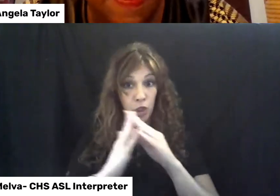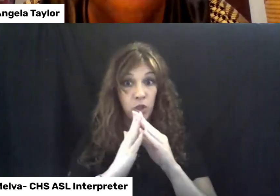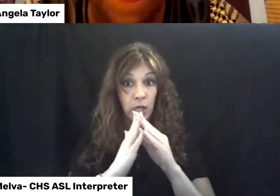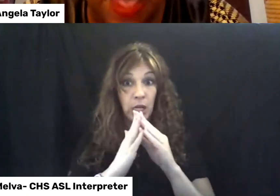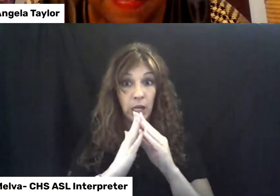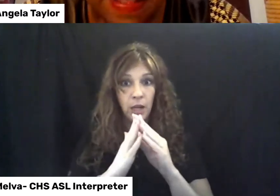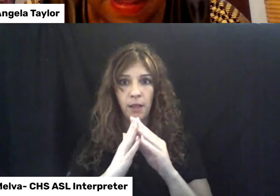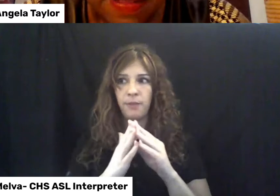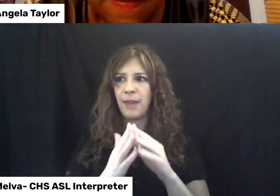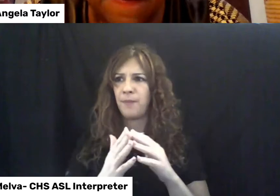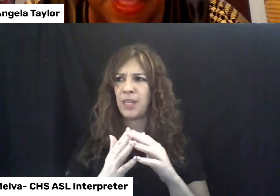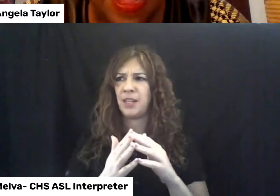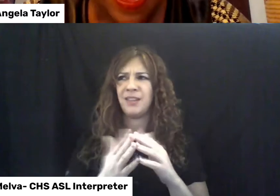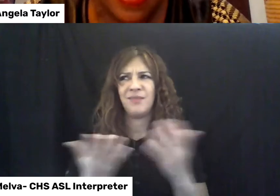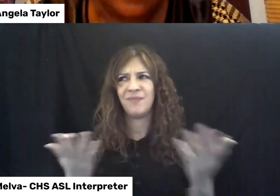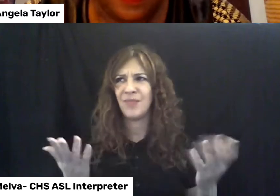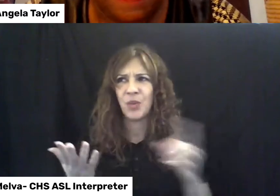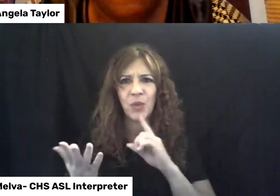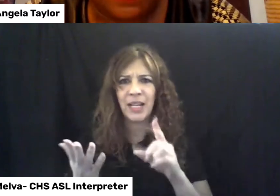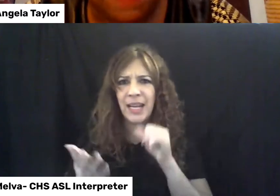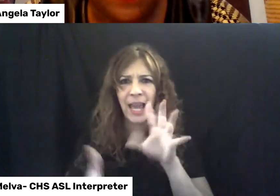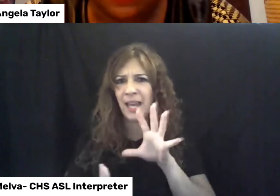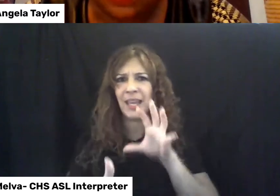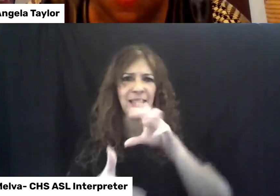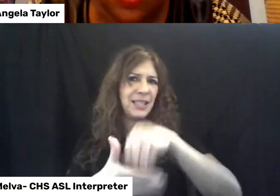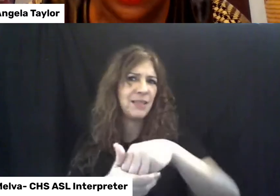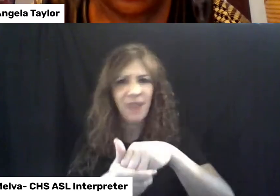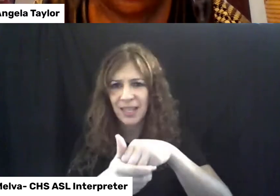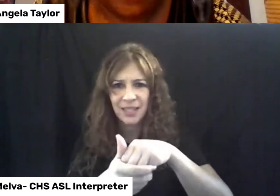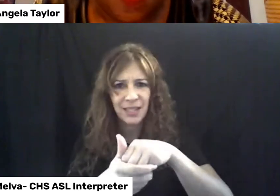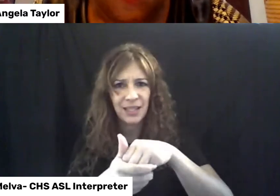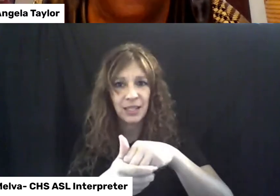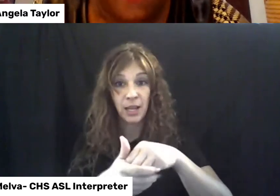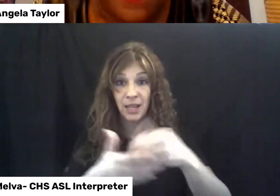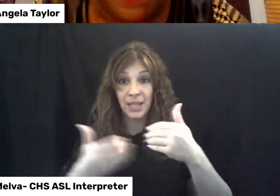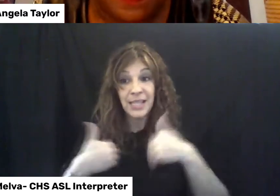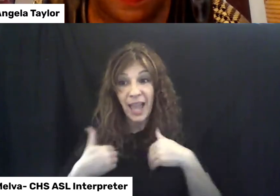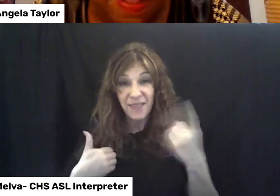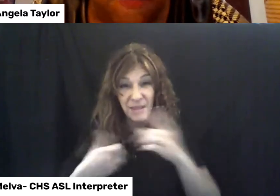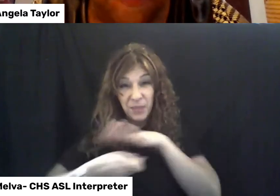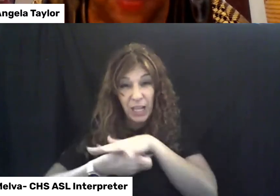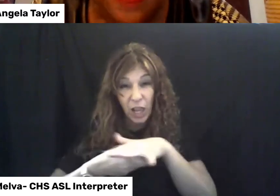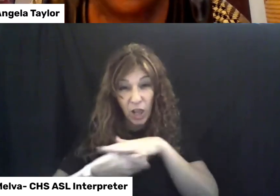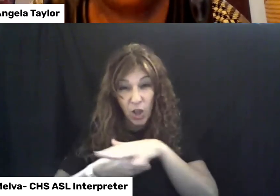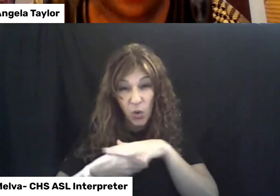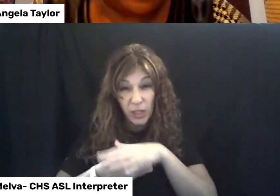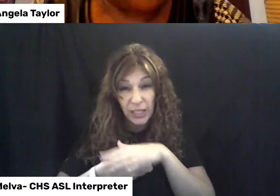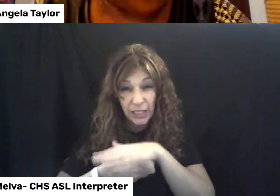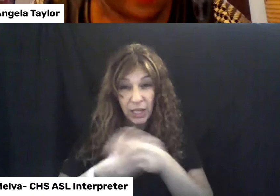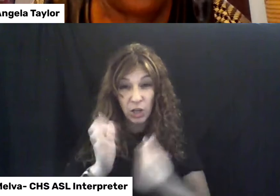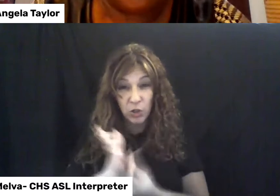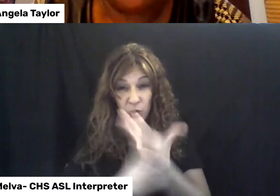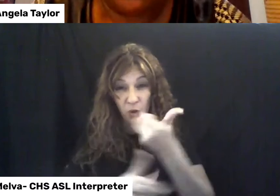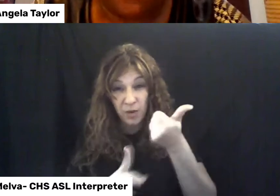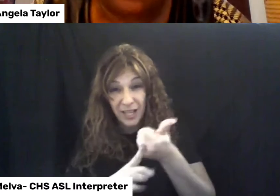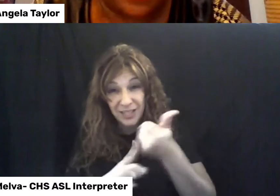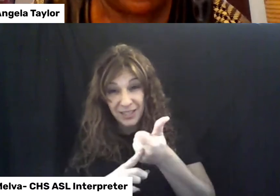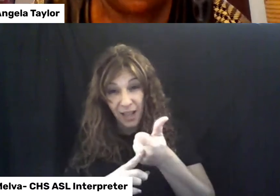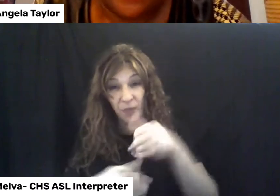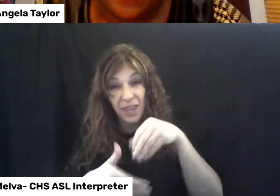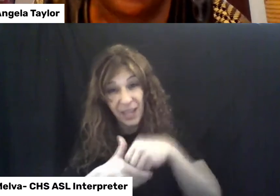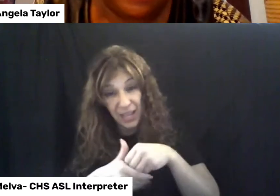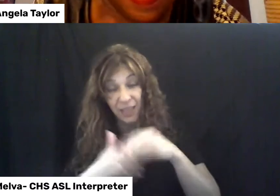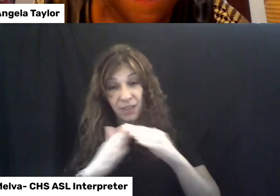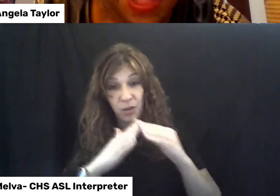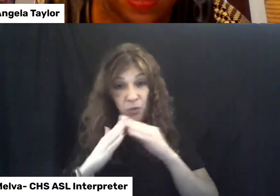been disinvested, and to have something locally grown from itself that can weather a storm